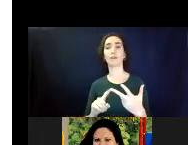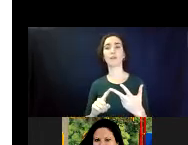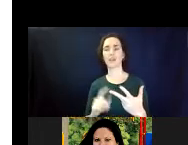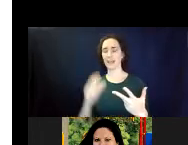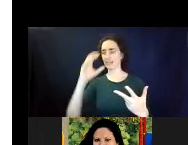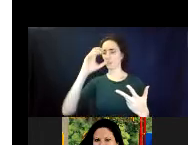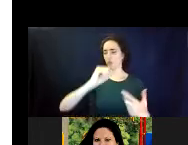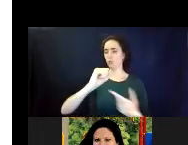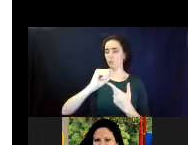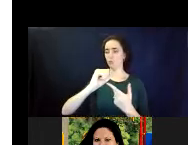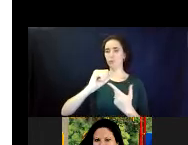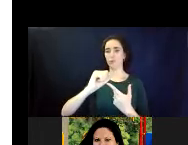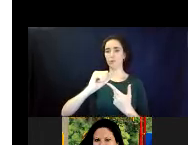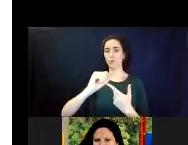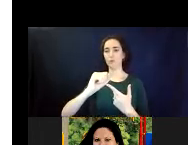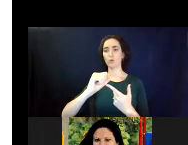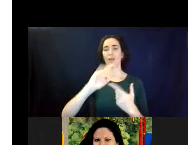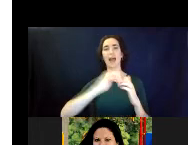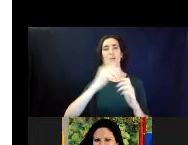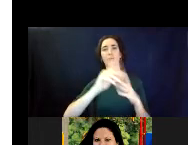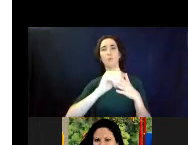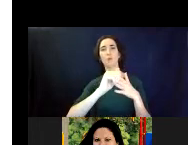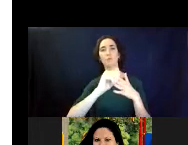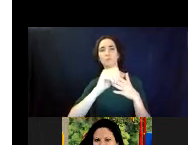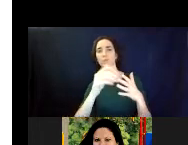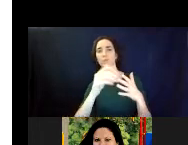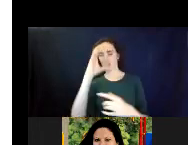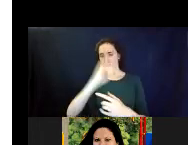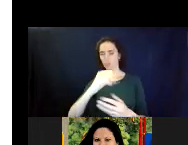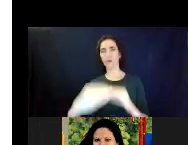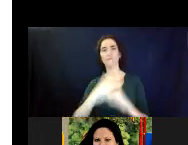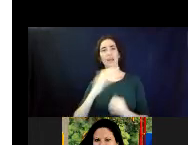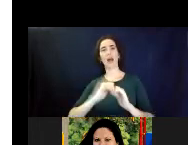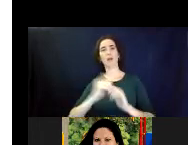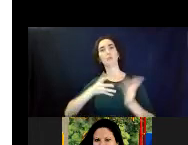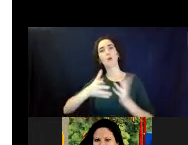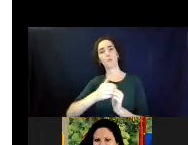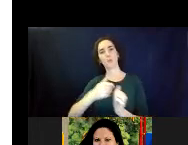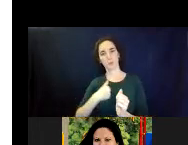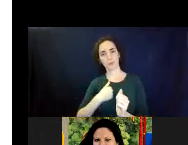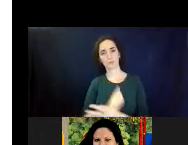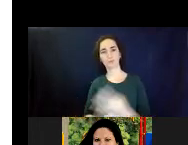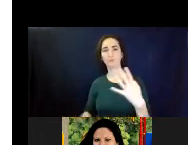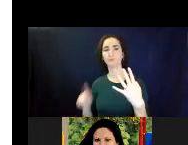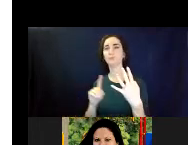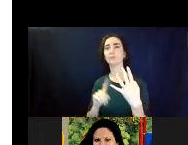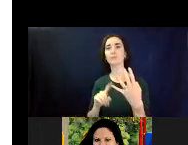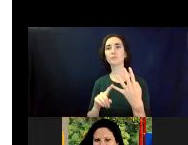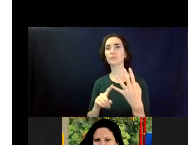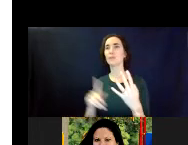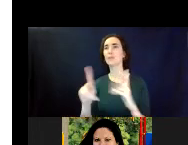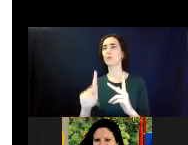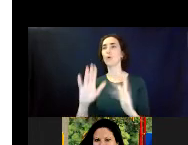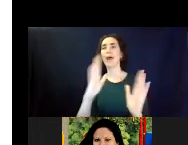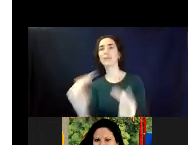assumptions guide others' interactions with me, and 4, how these form expectations of me from